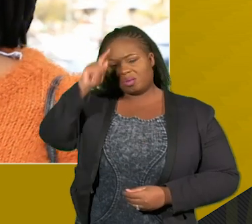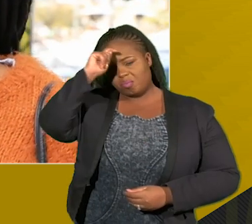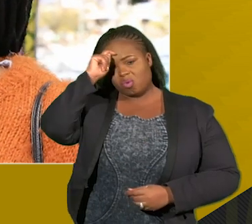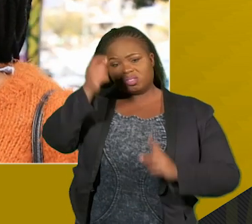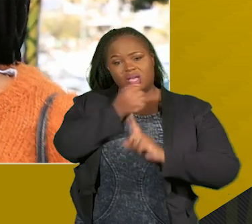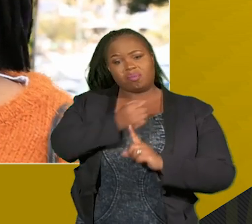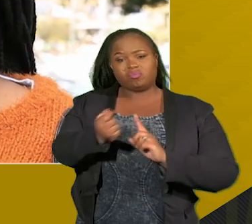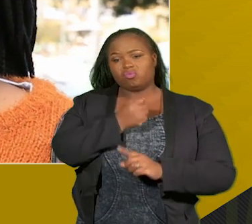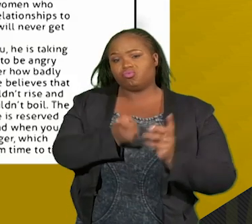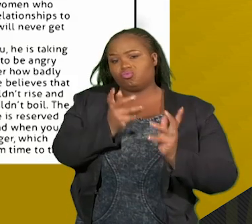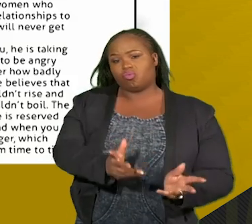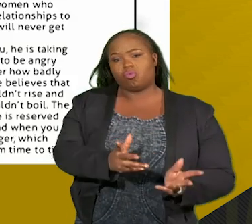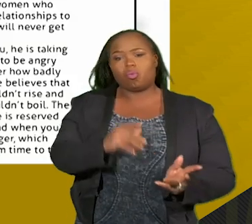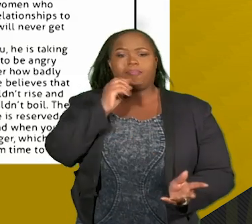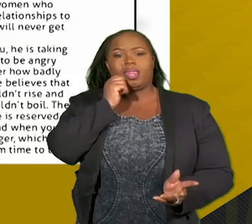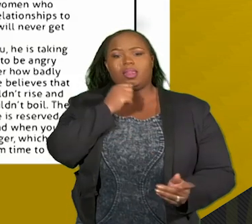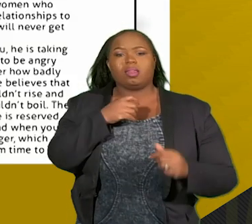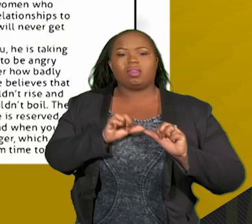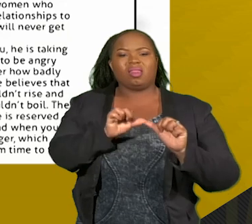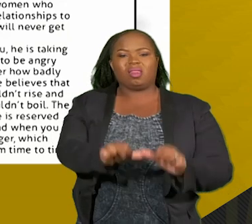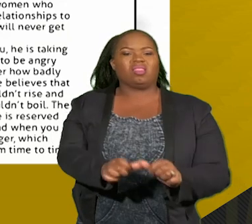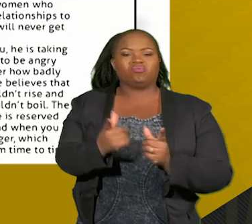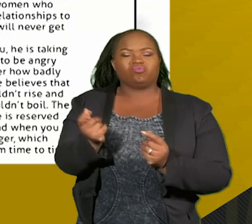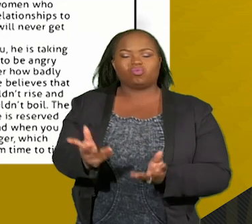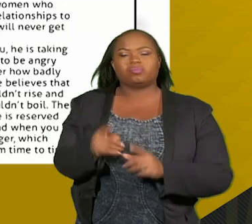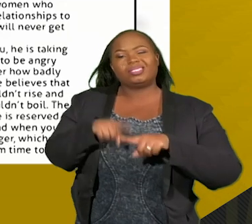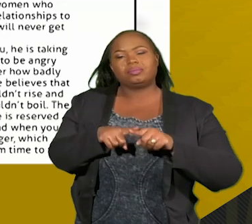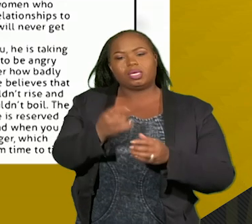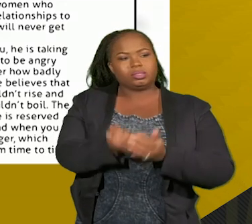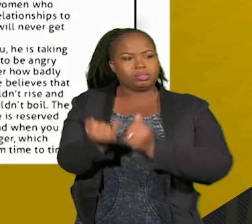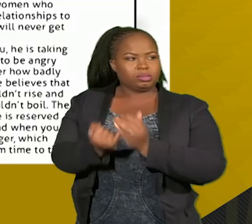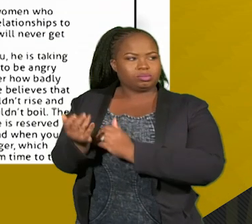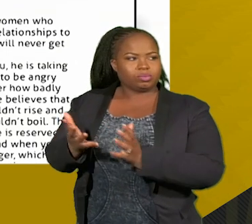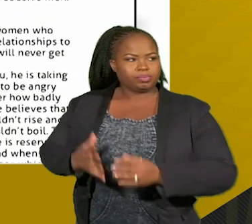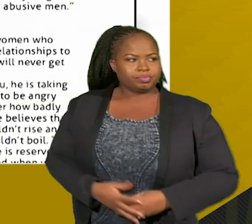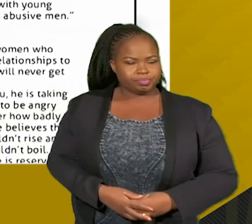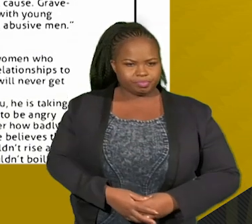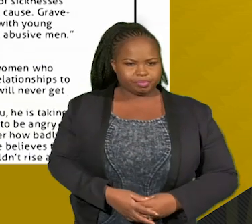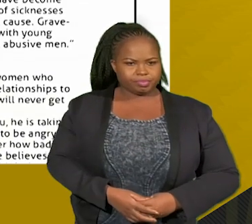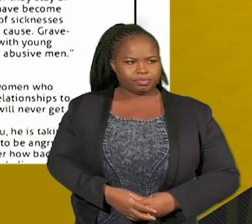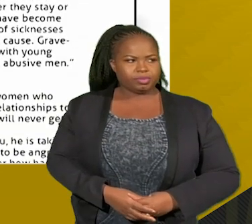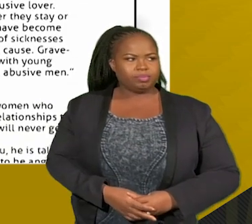see that as something manly to do. So it depends kundoda individually respectively.